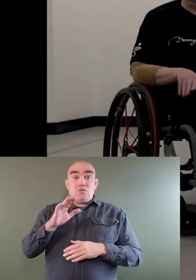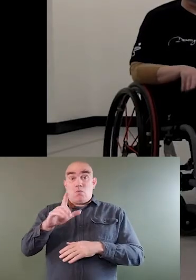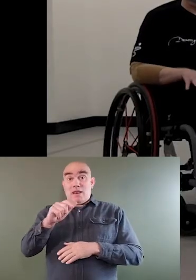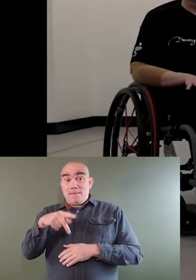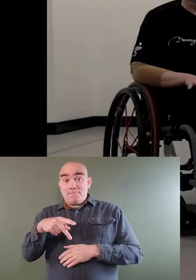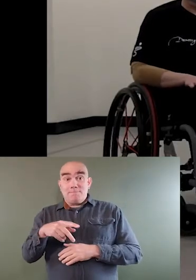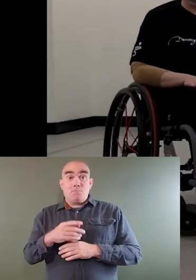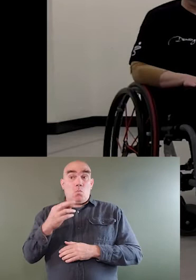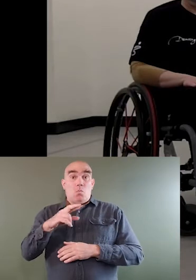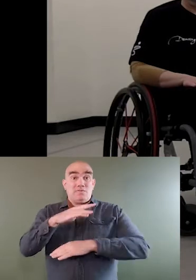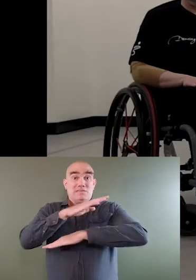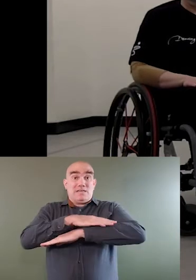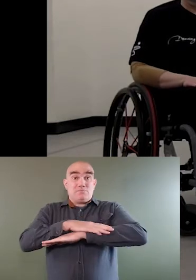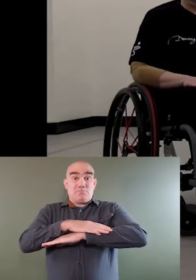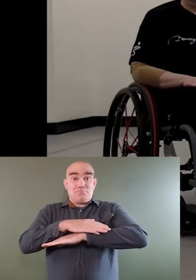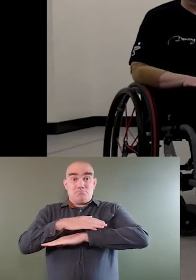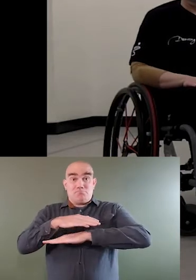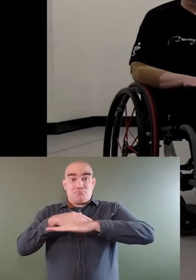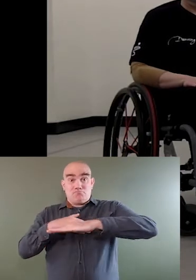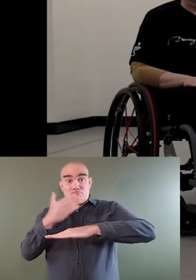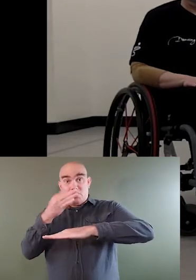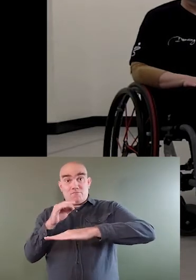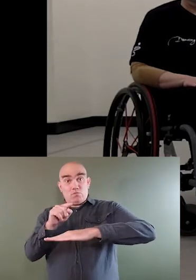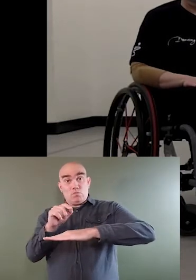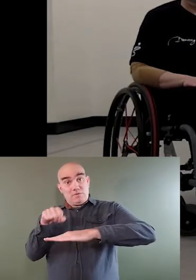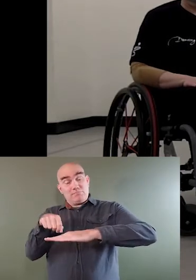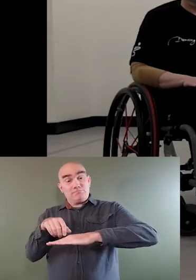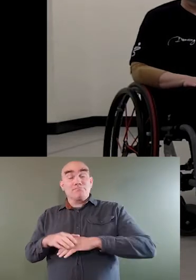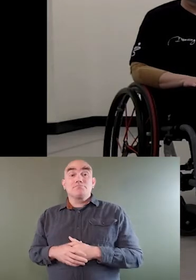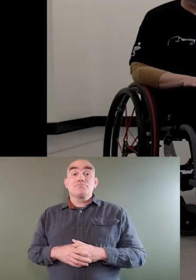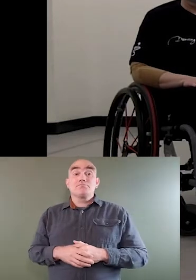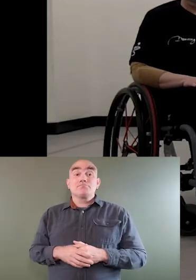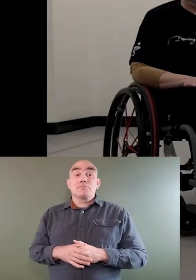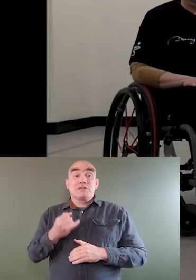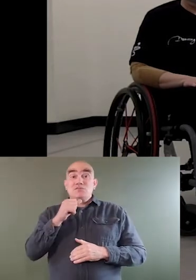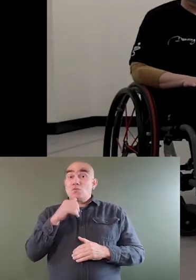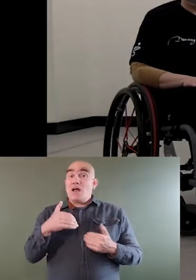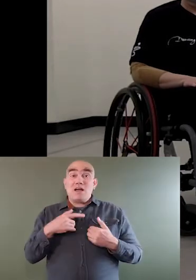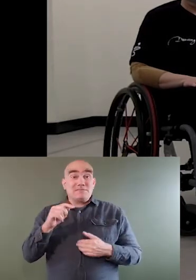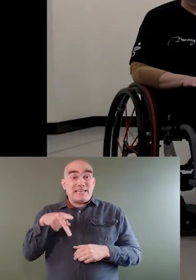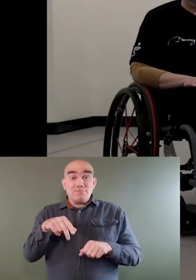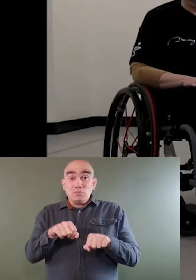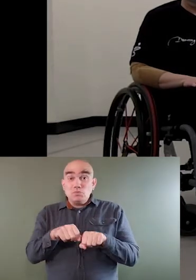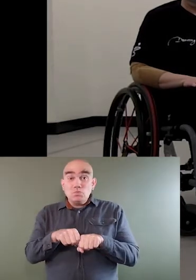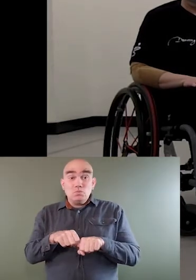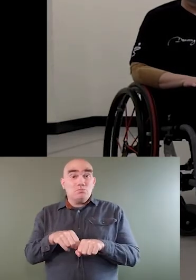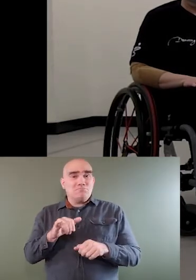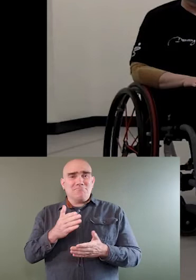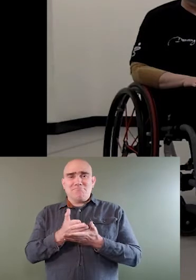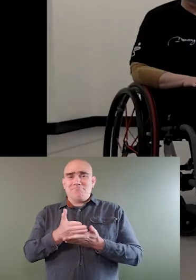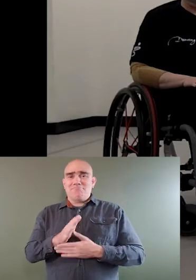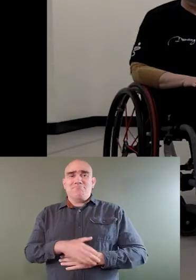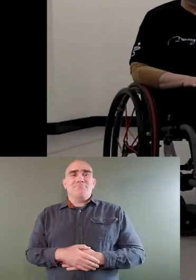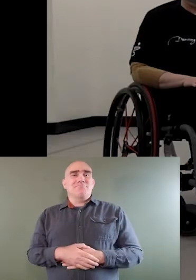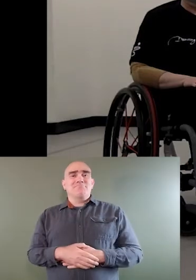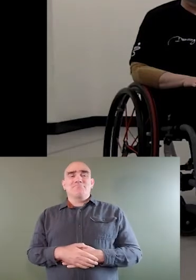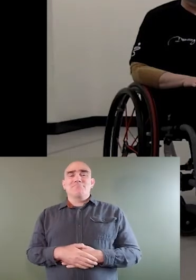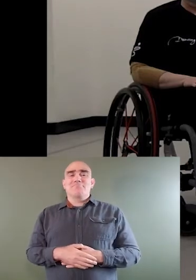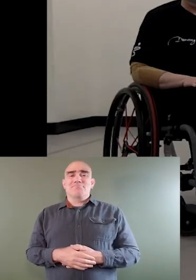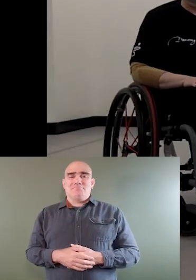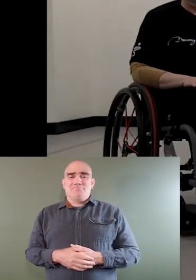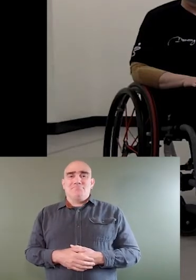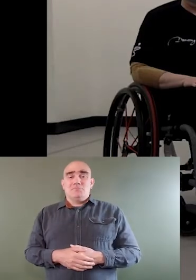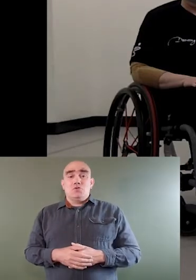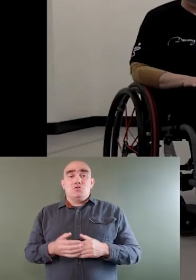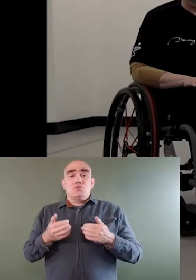as your lap or a tabletop in front of you. If you don't have tap shoes, that's okay too.